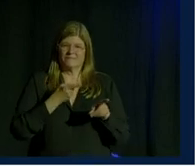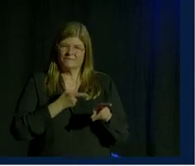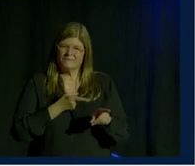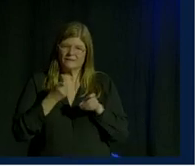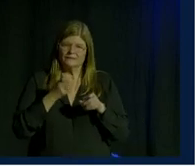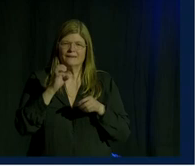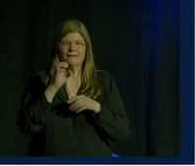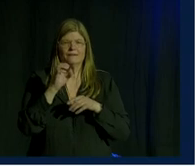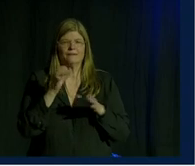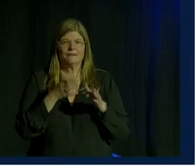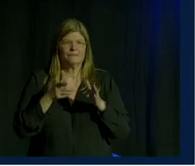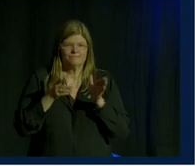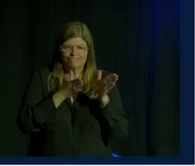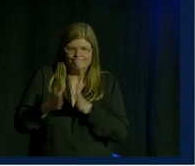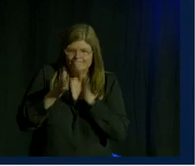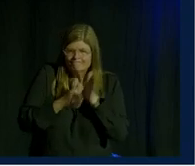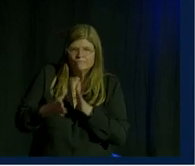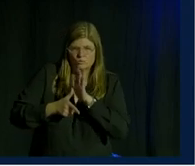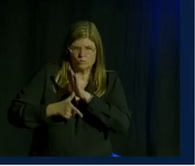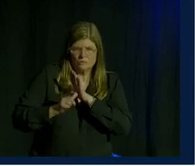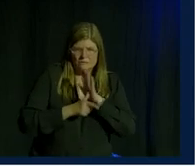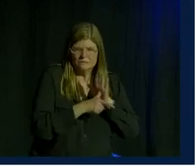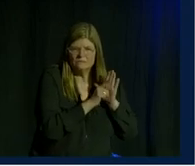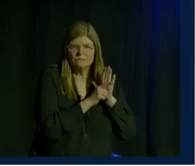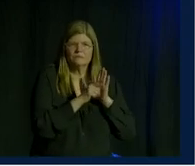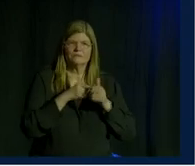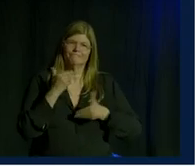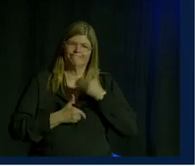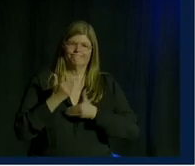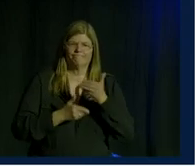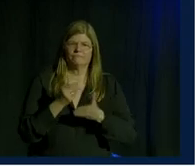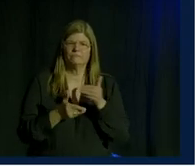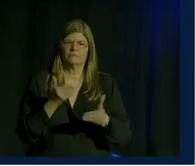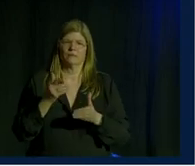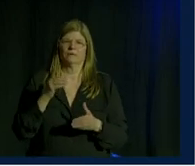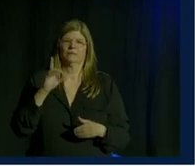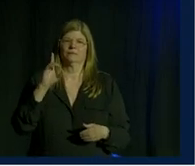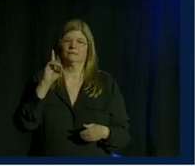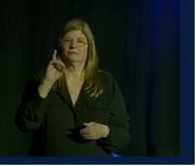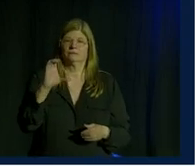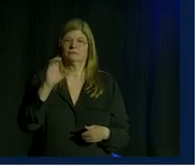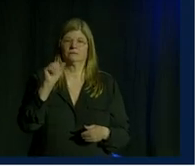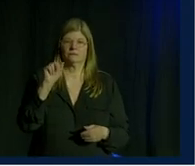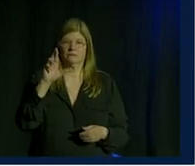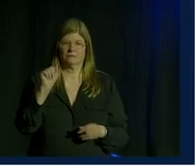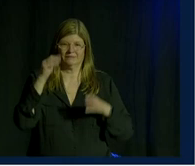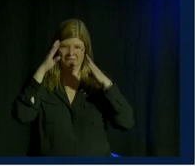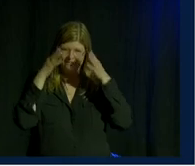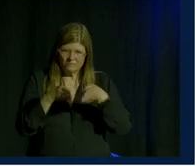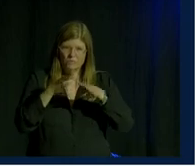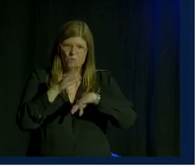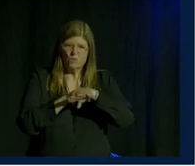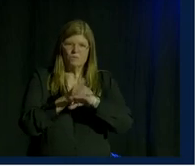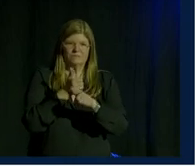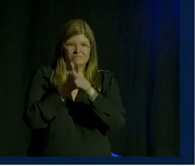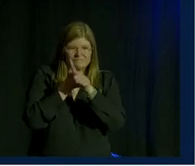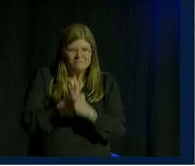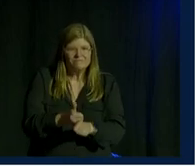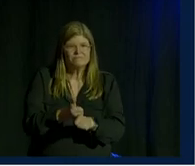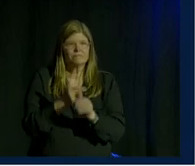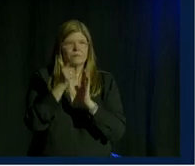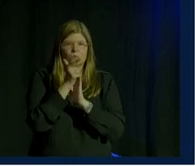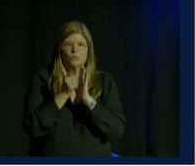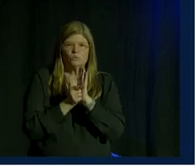economic growth, I would like to emphasize that DCRA remains focused on compliance and the district residents' safety.